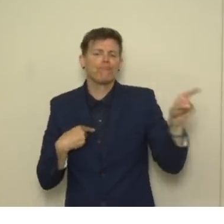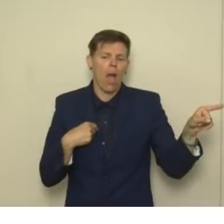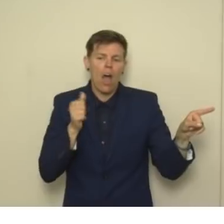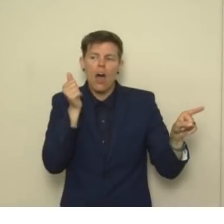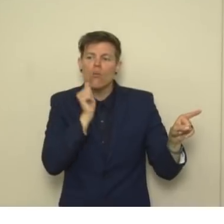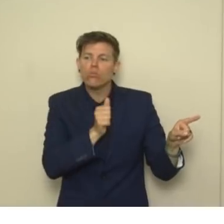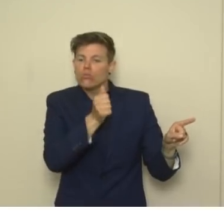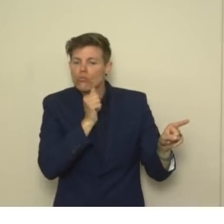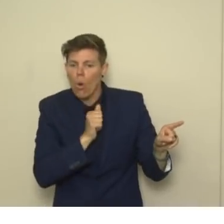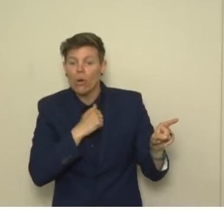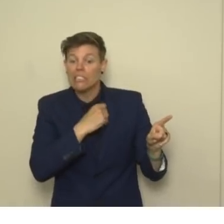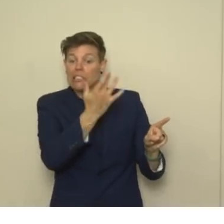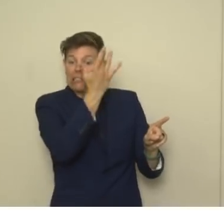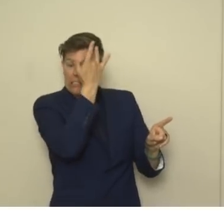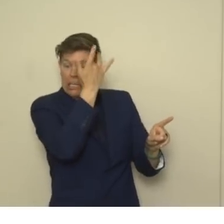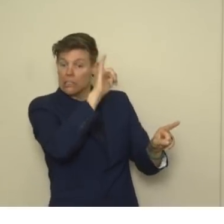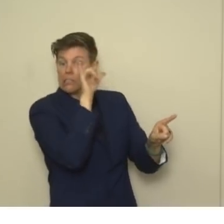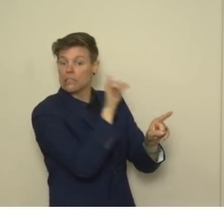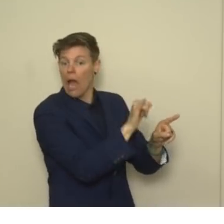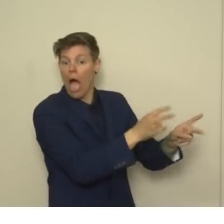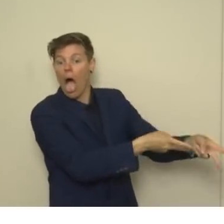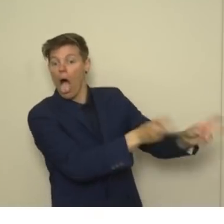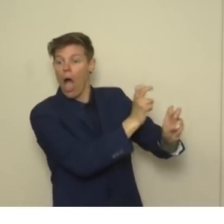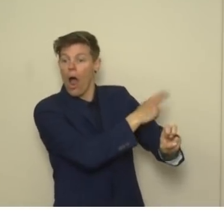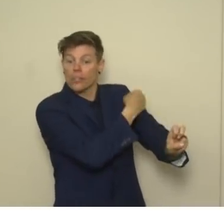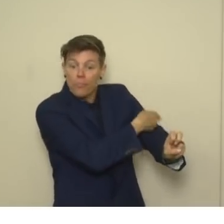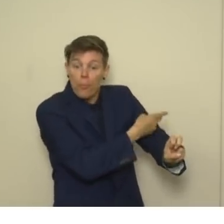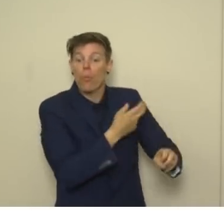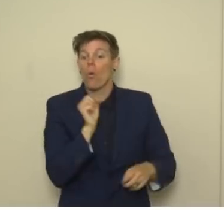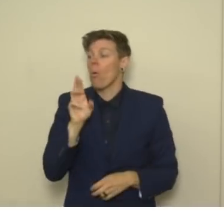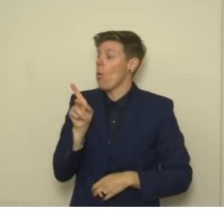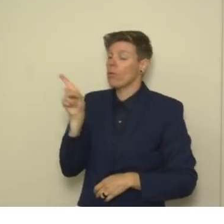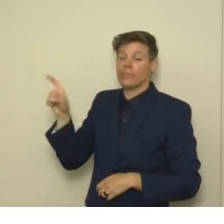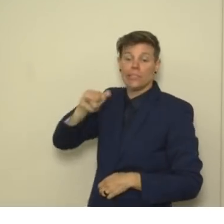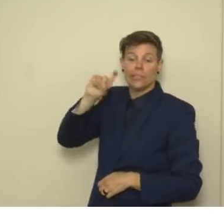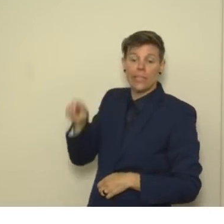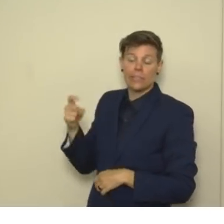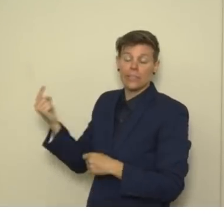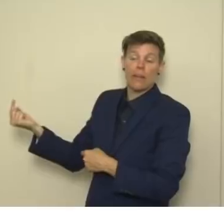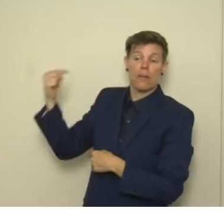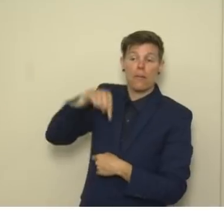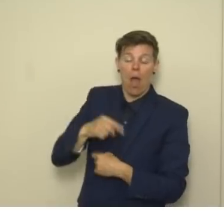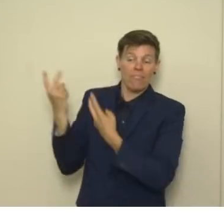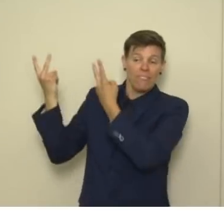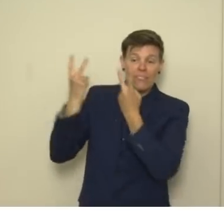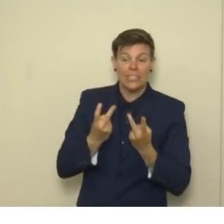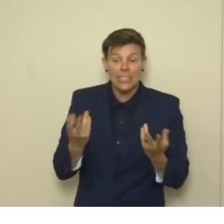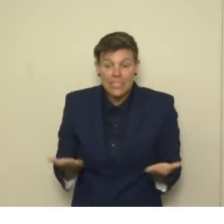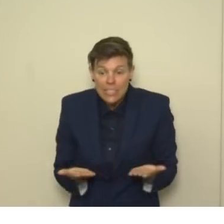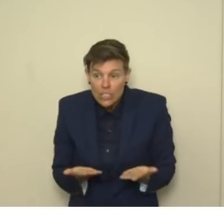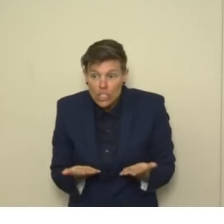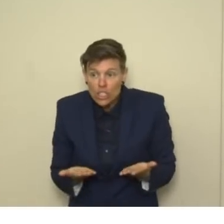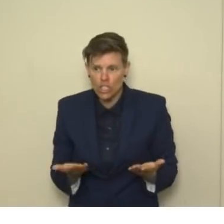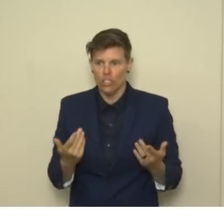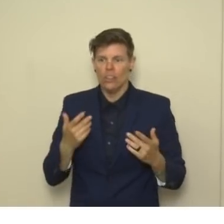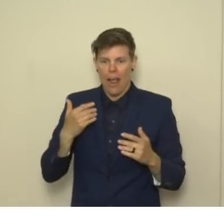from Texas gets hospitalized here? I've just narrowed this down to Arizona and New Mexico for the purposes of